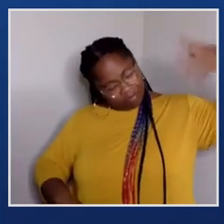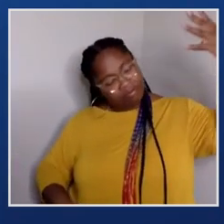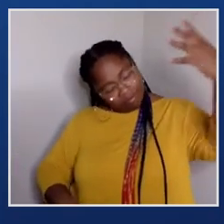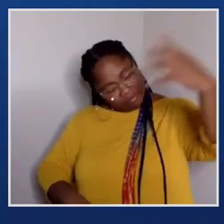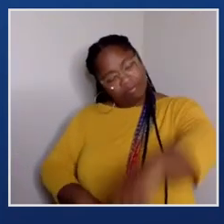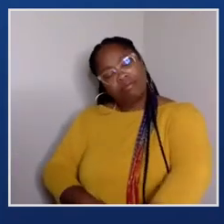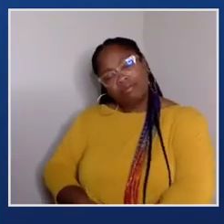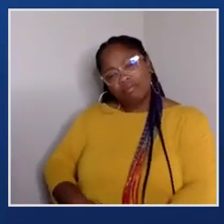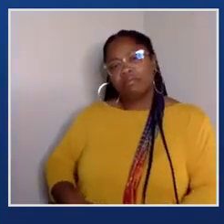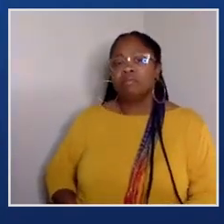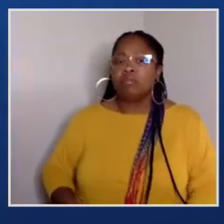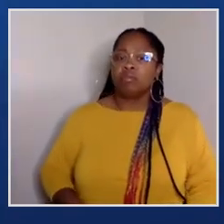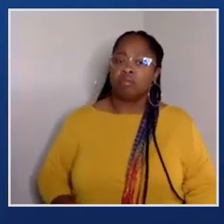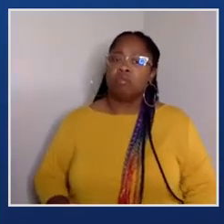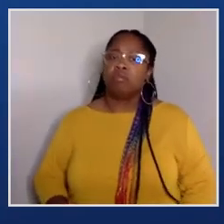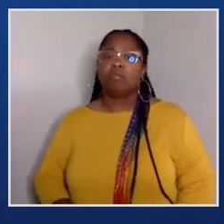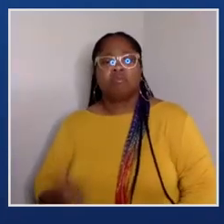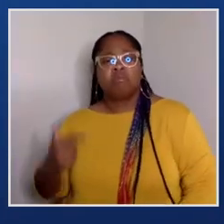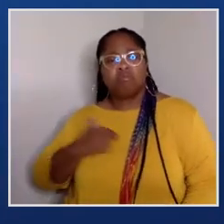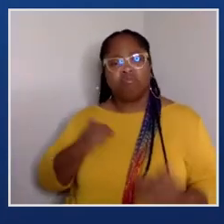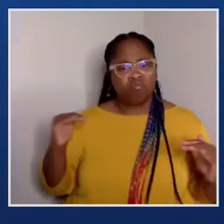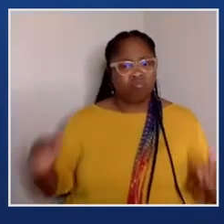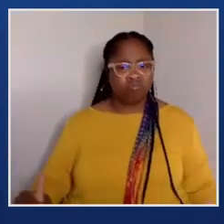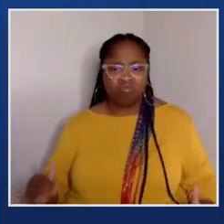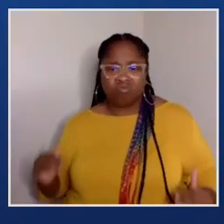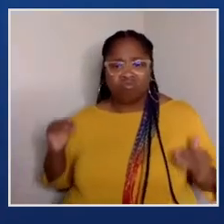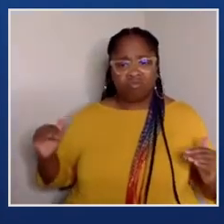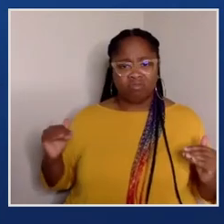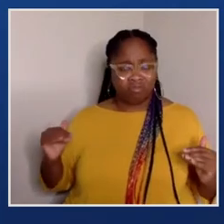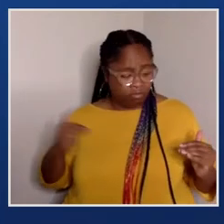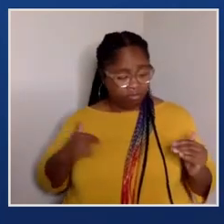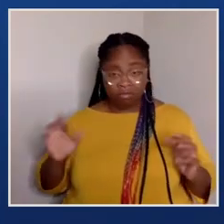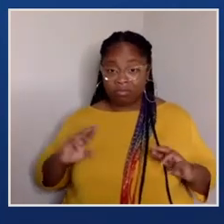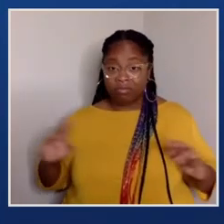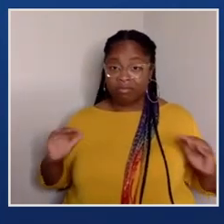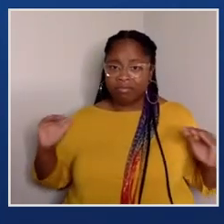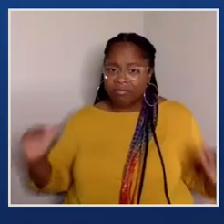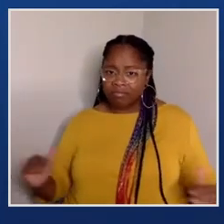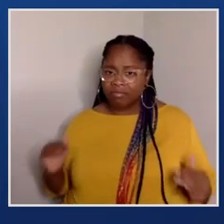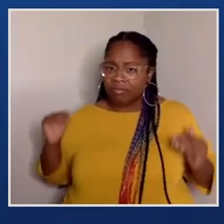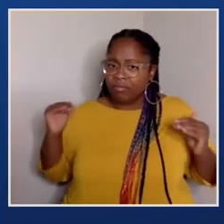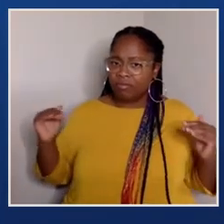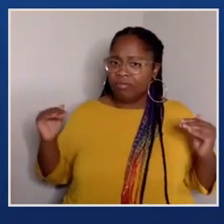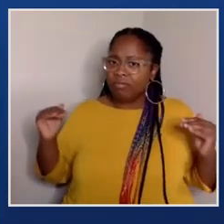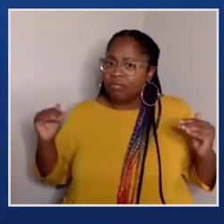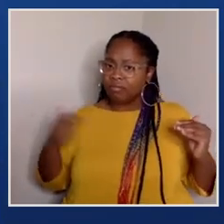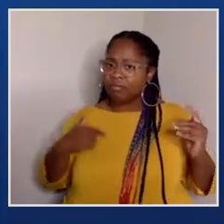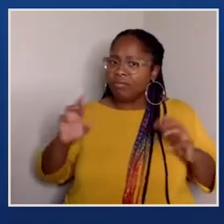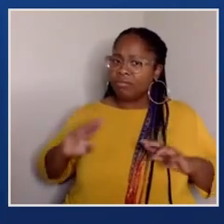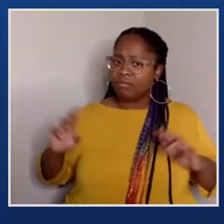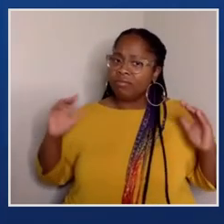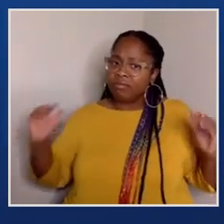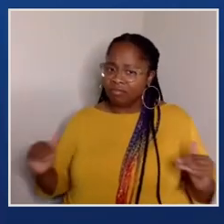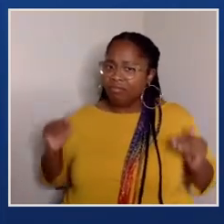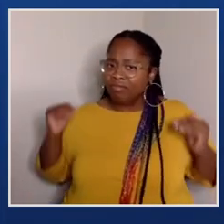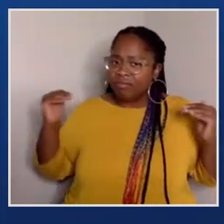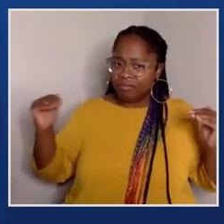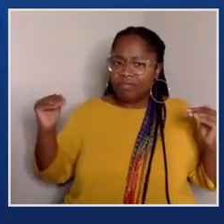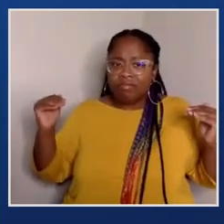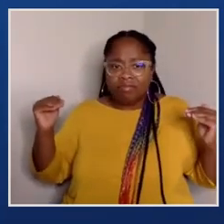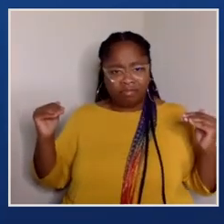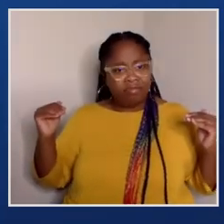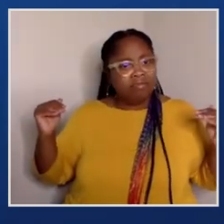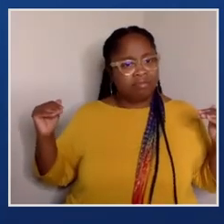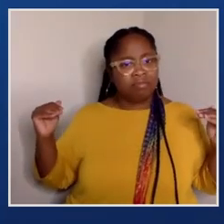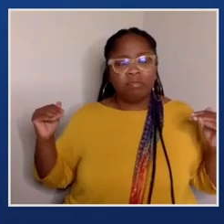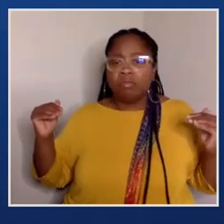Hoo. Oh, I'm on a new level. I'm on a new level. I'm on a new level. I'm on a new